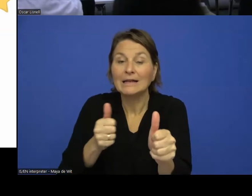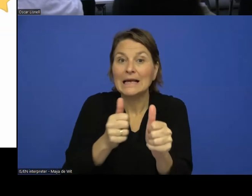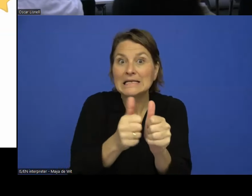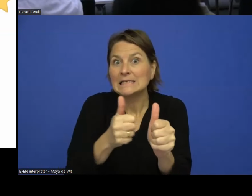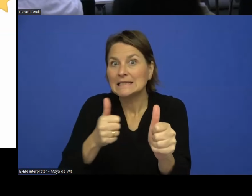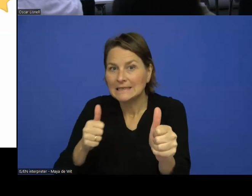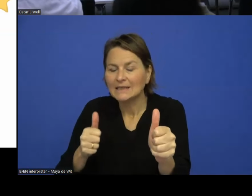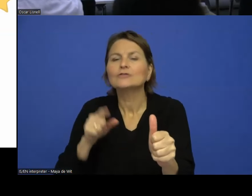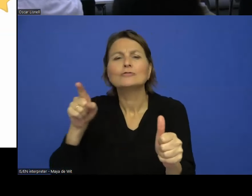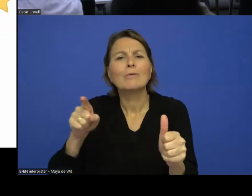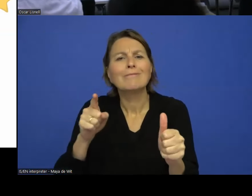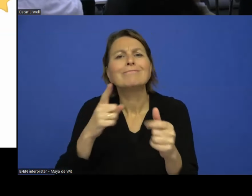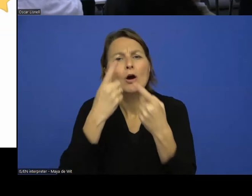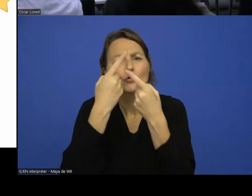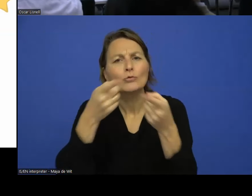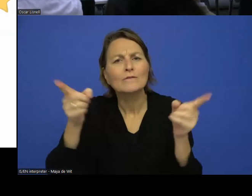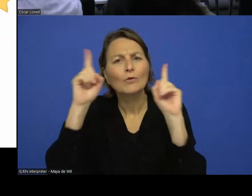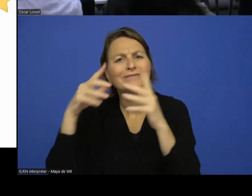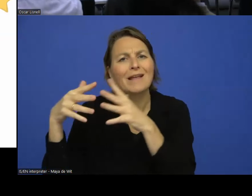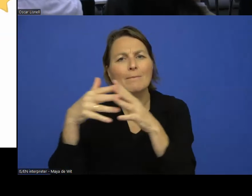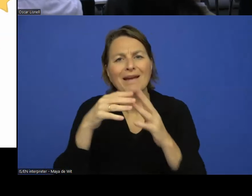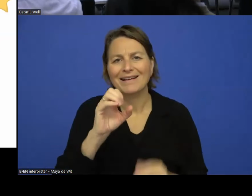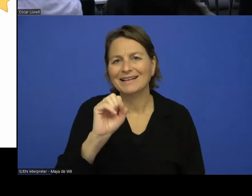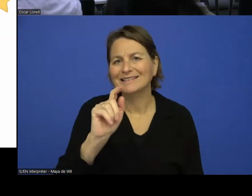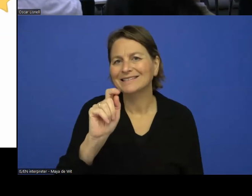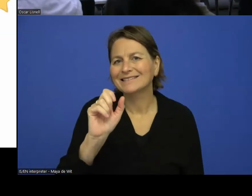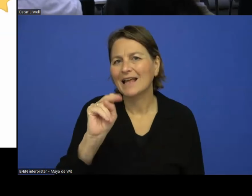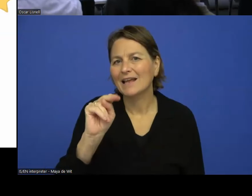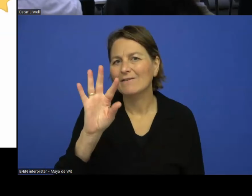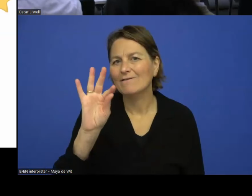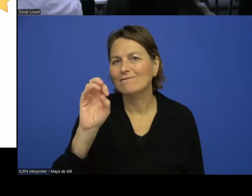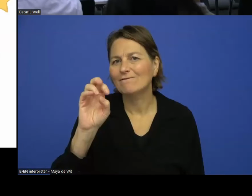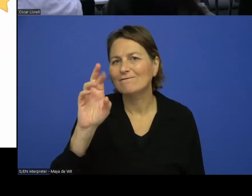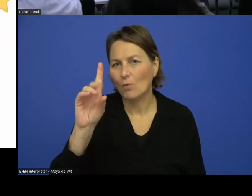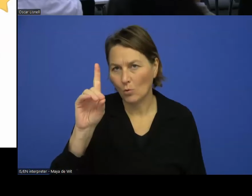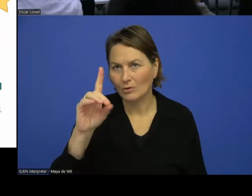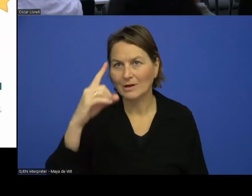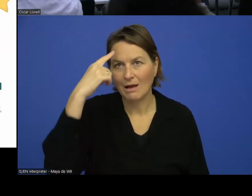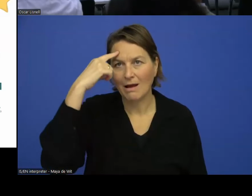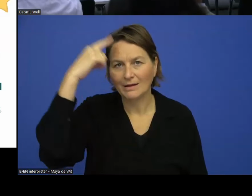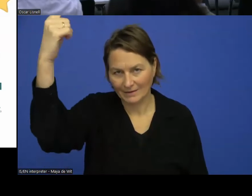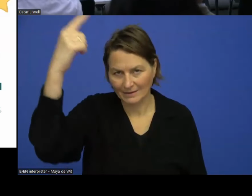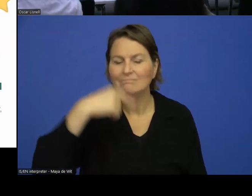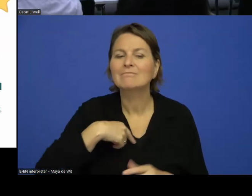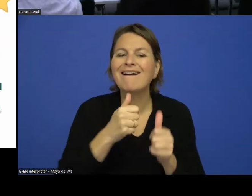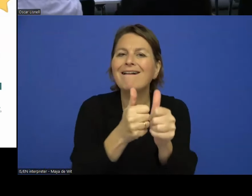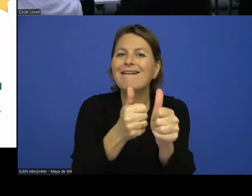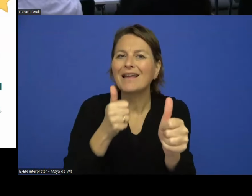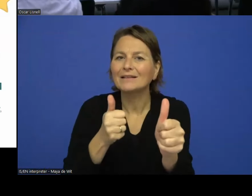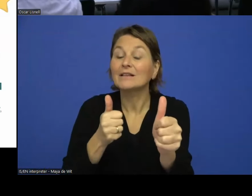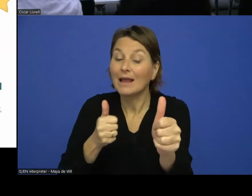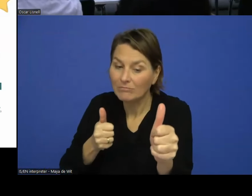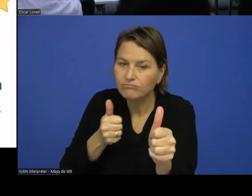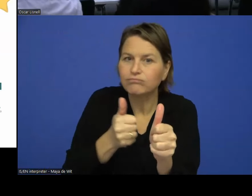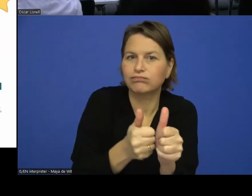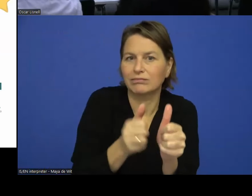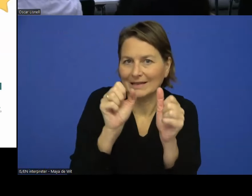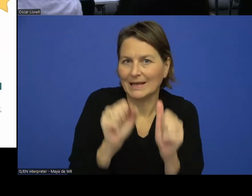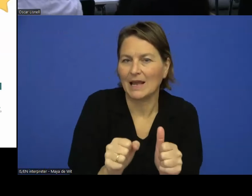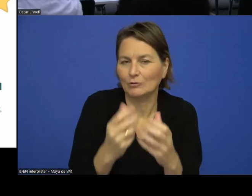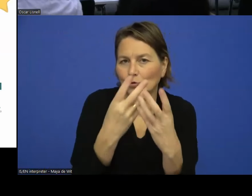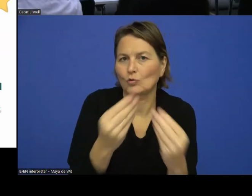a technology already that reduces latency, and we will build on that. And then finally, we are